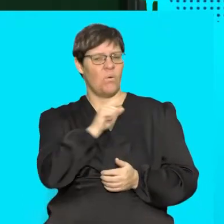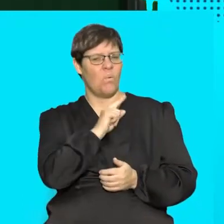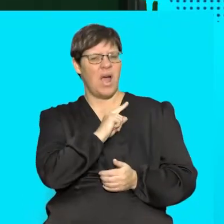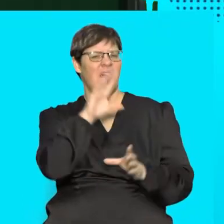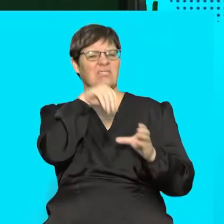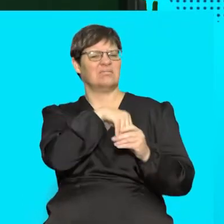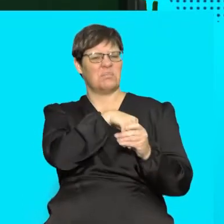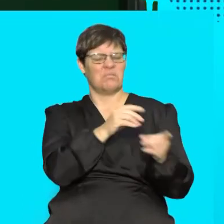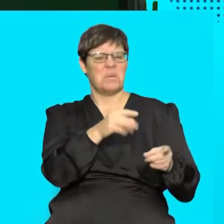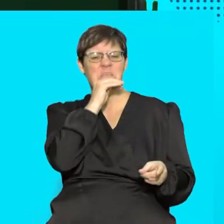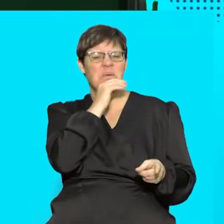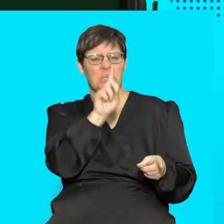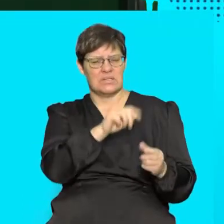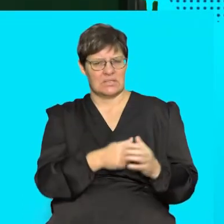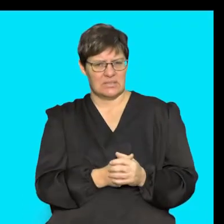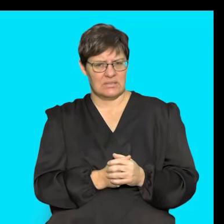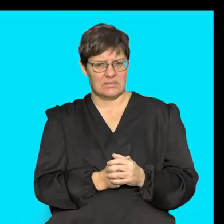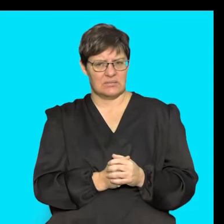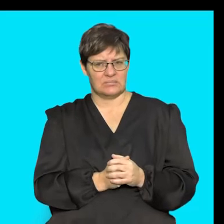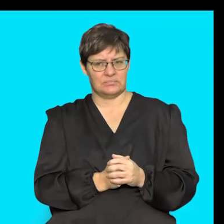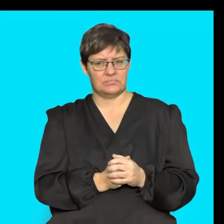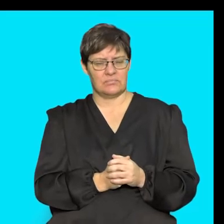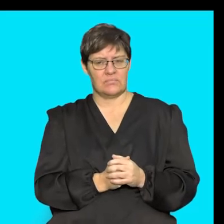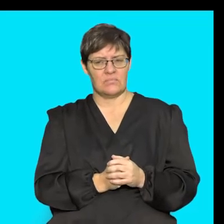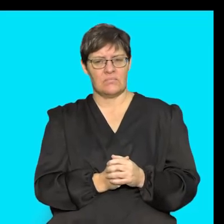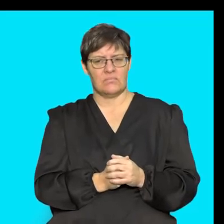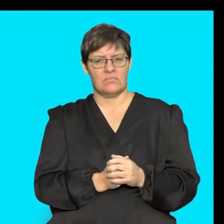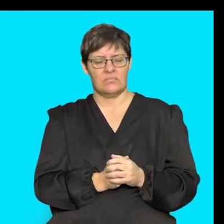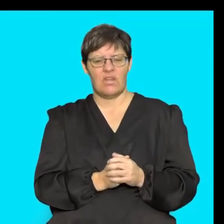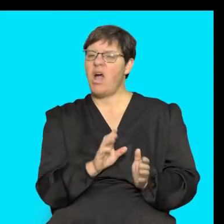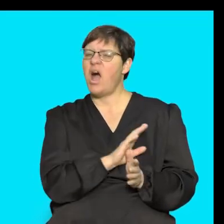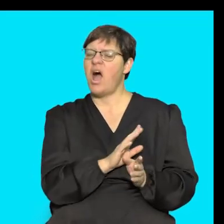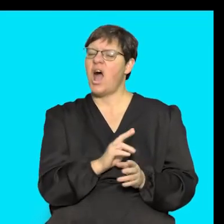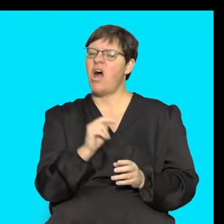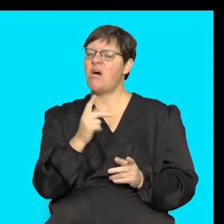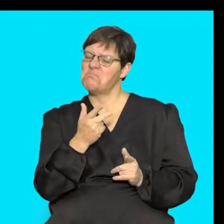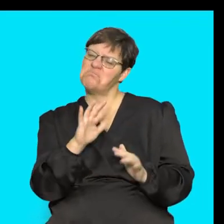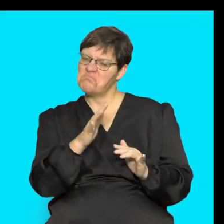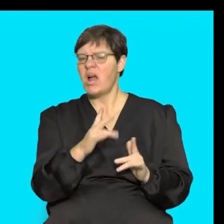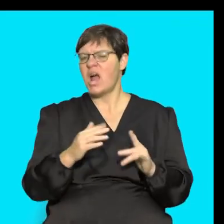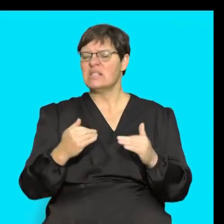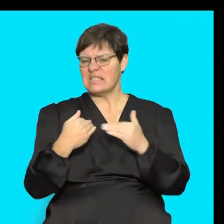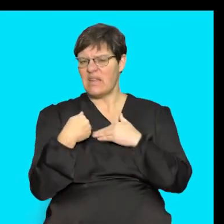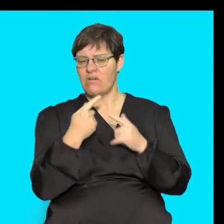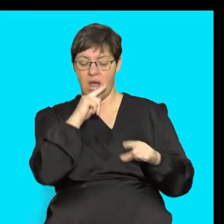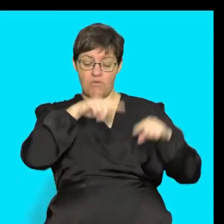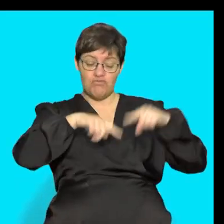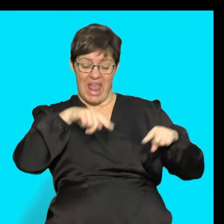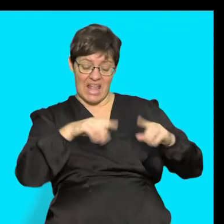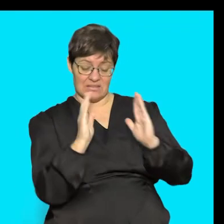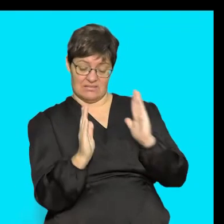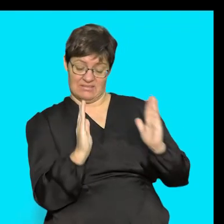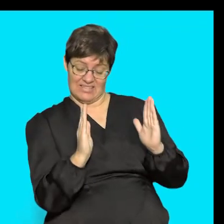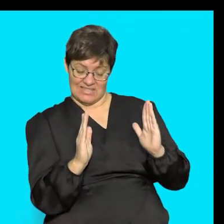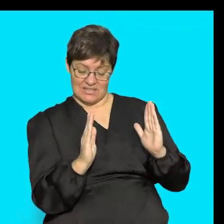Why interpolation? What does that mean? Okay. It's reasonably safe to make prediction within the